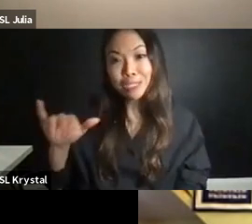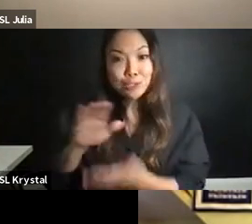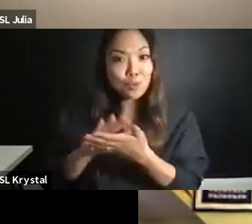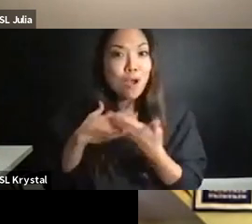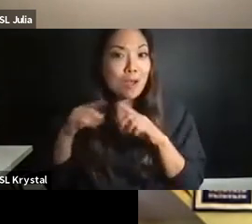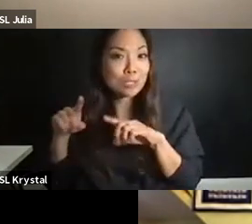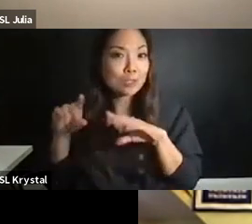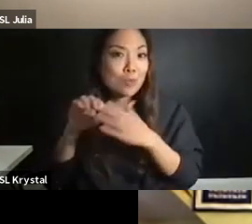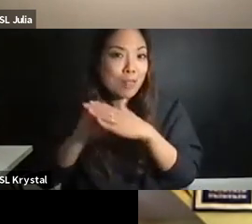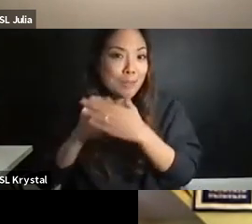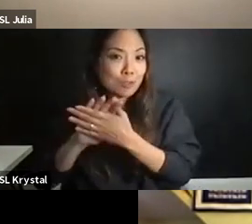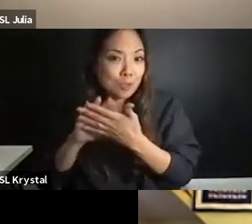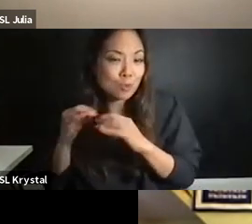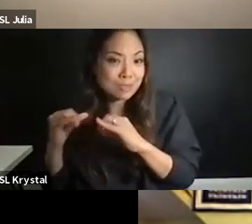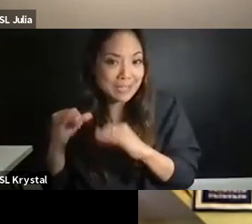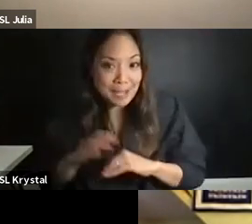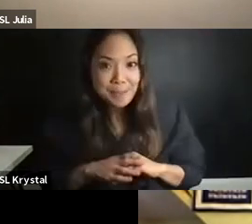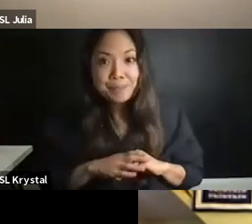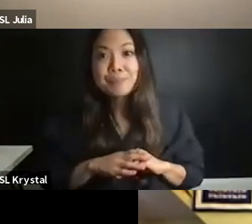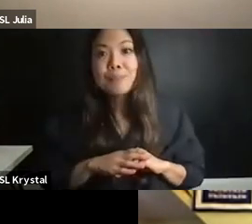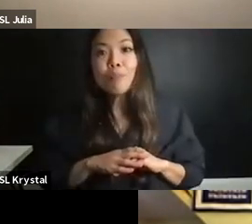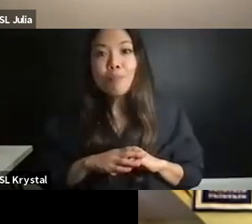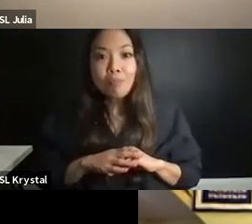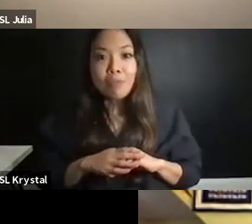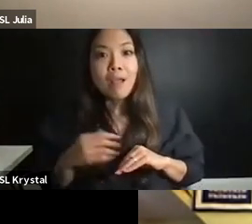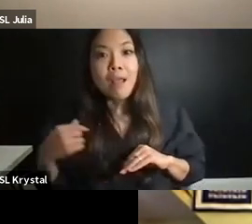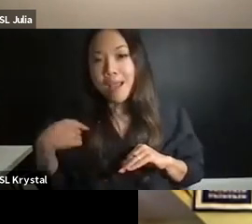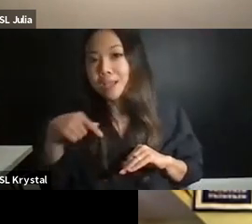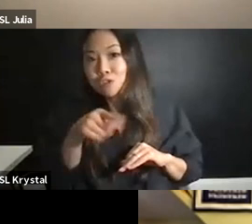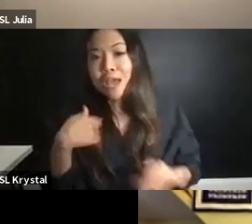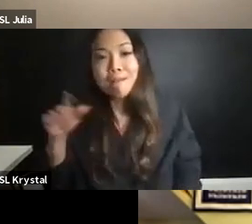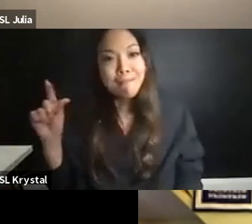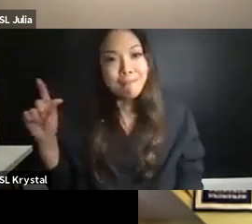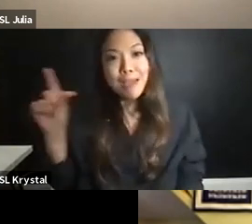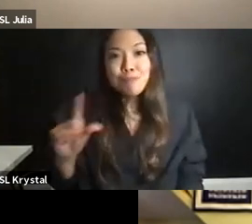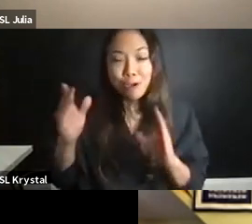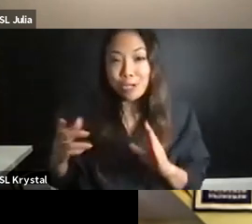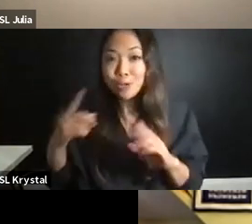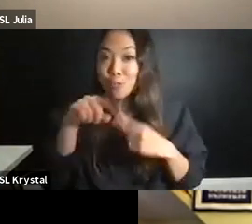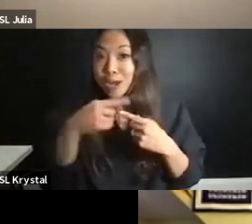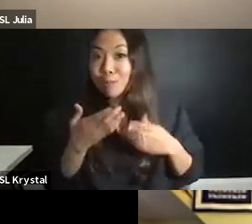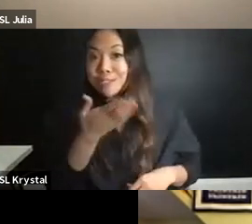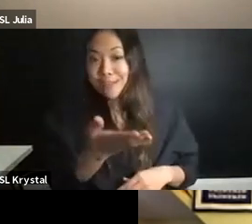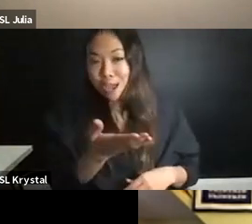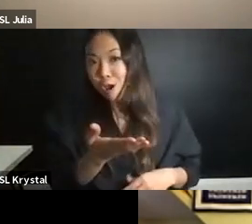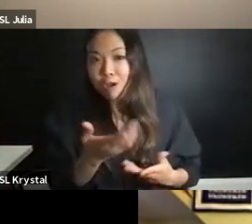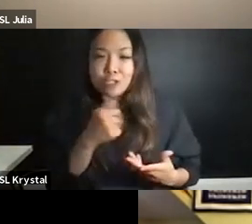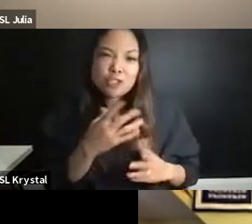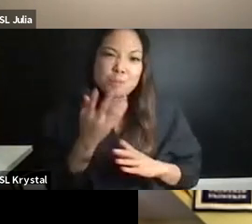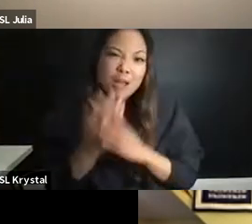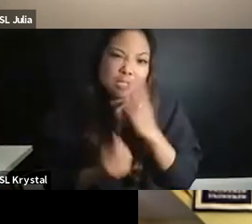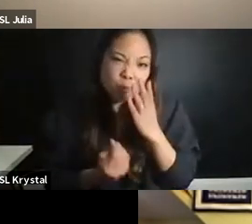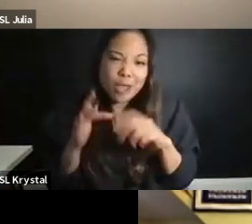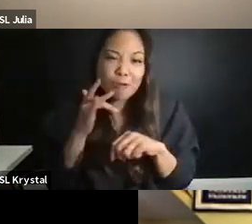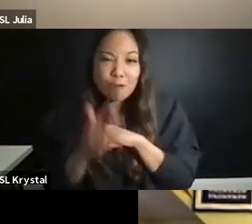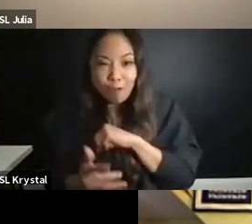librarian who was who passed too early uh but she was a very important part of my life especially focused on literacy so i'm happy to see